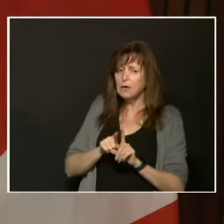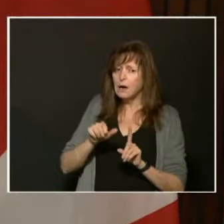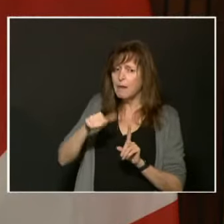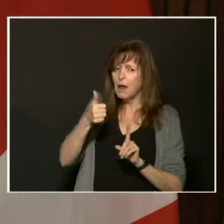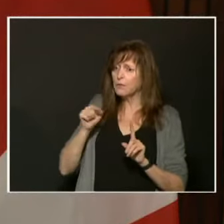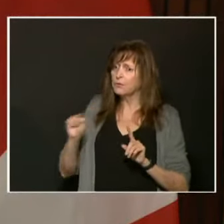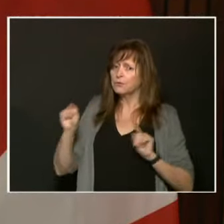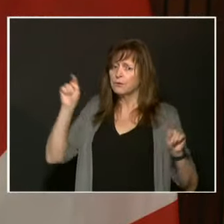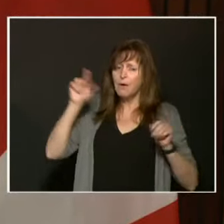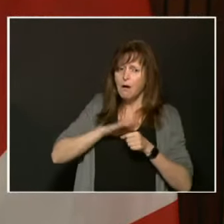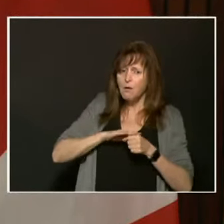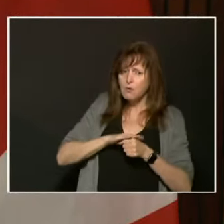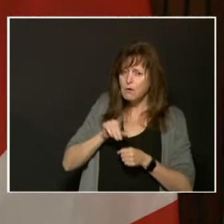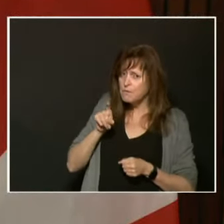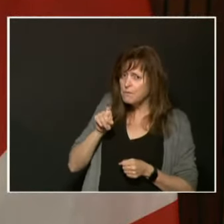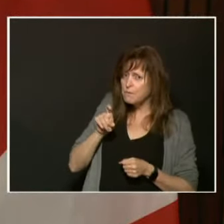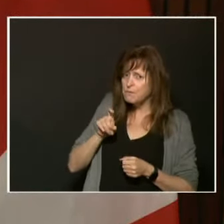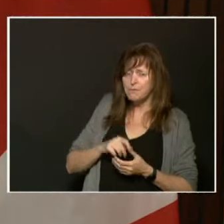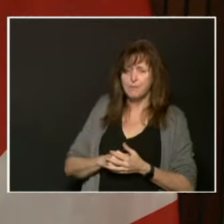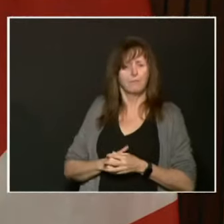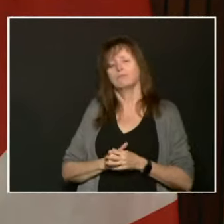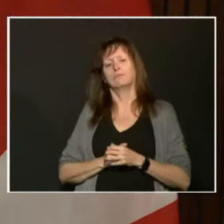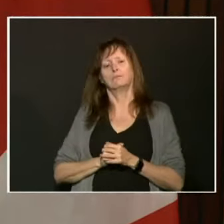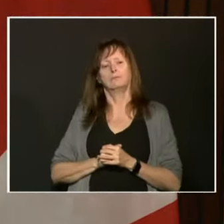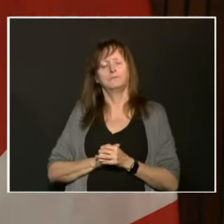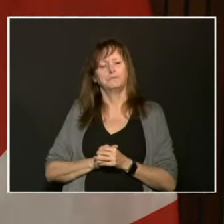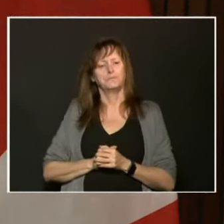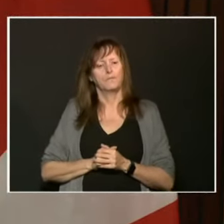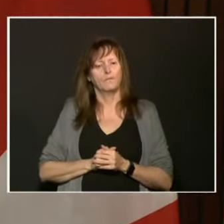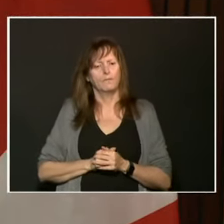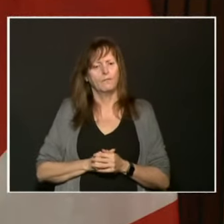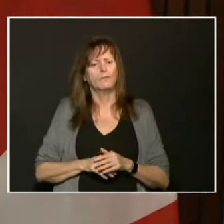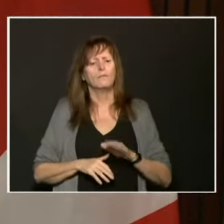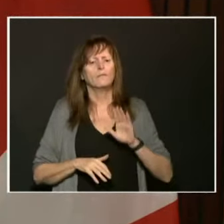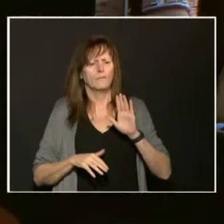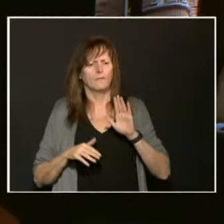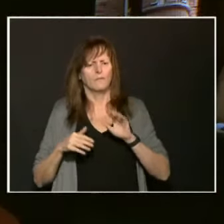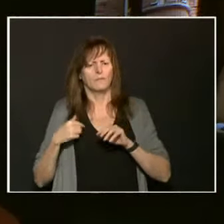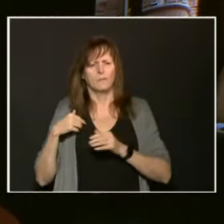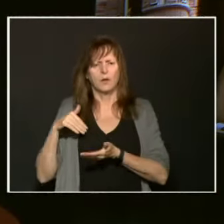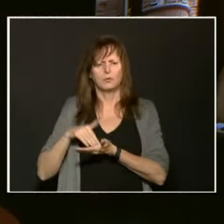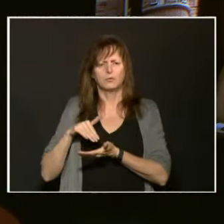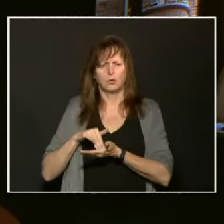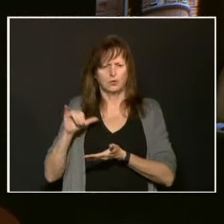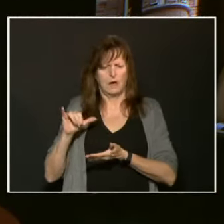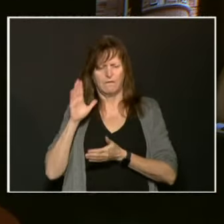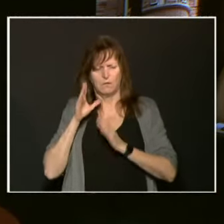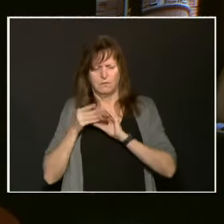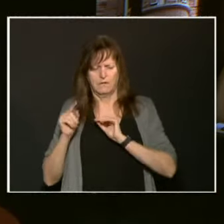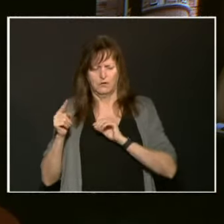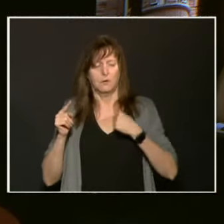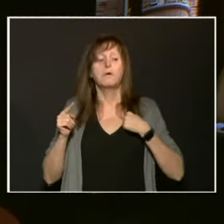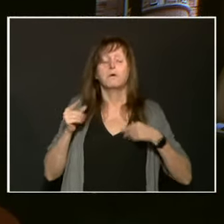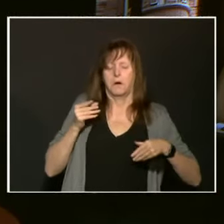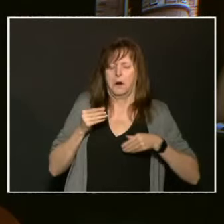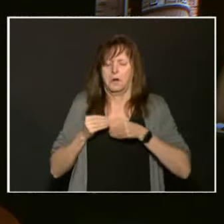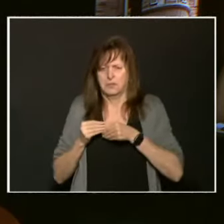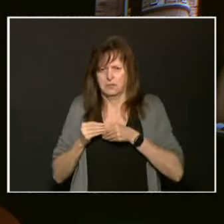Well, I might let Dr. Yaffe answer that first, and then I'll come in after if there's an opportunity.